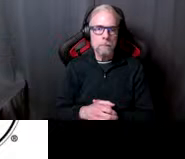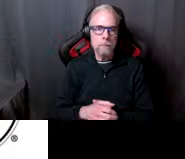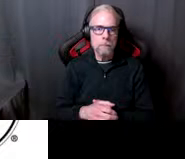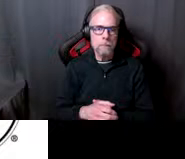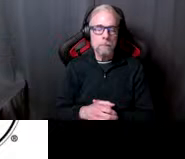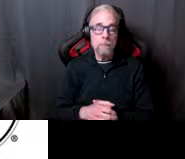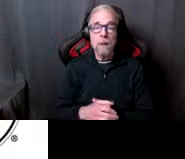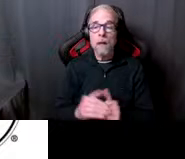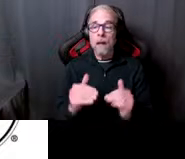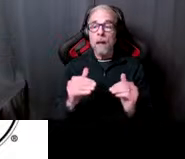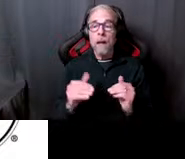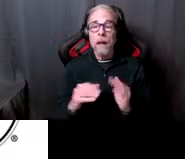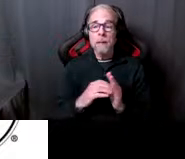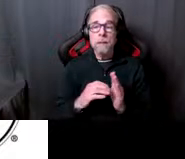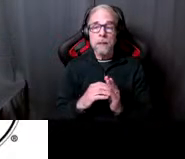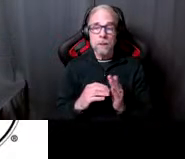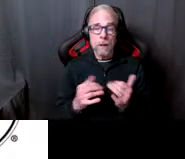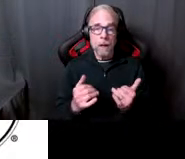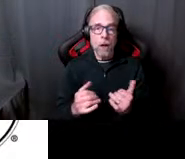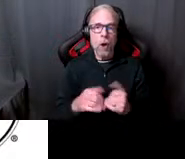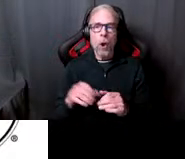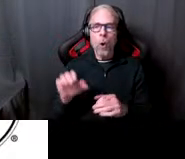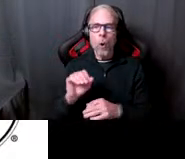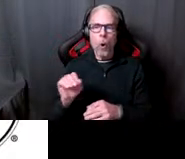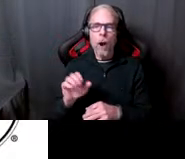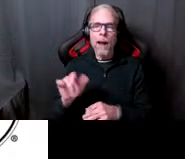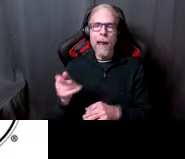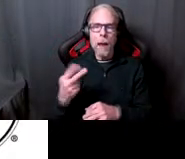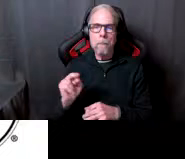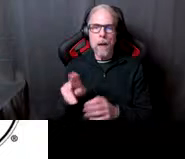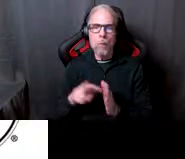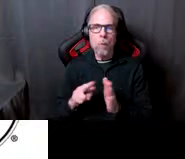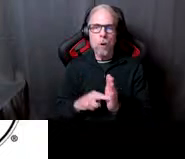This next section is Oregon Administrative Rule